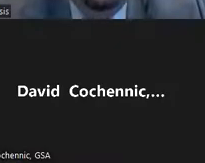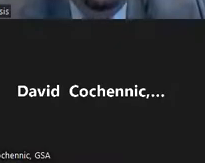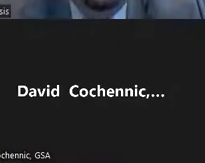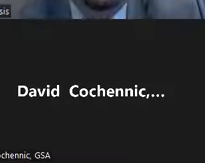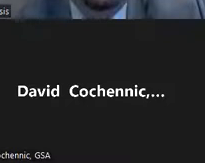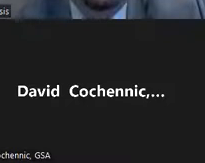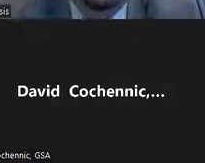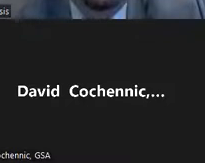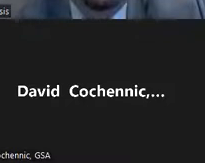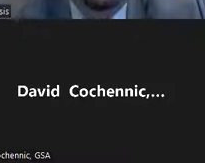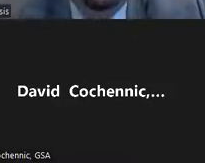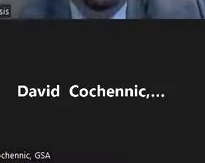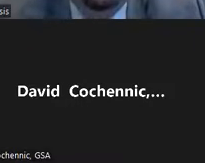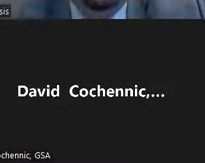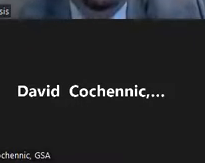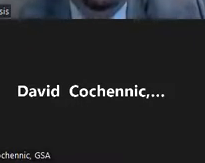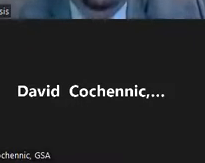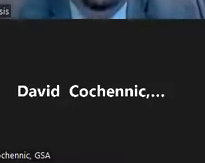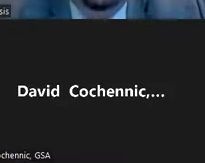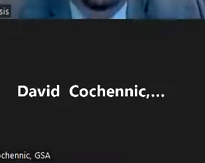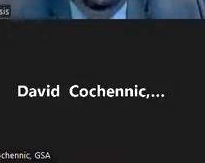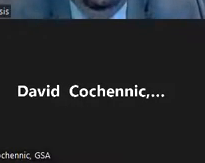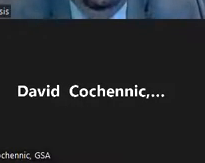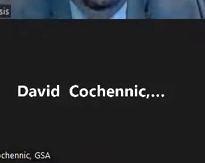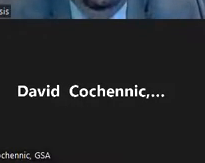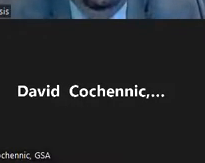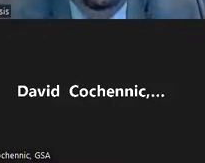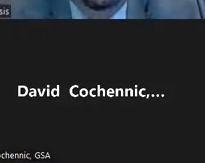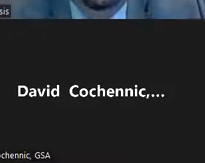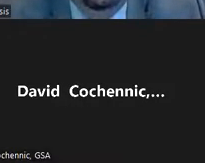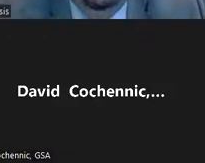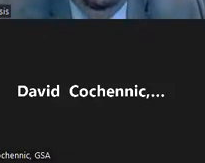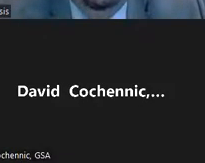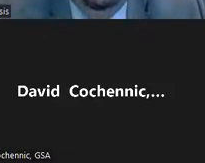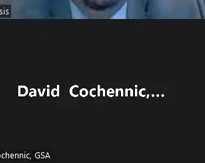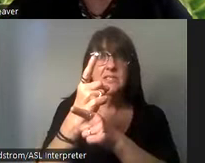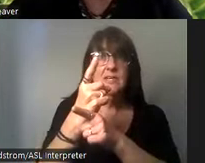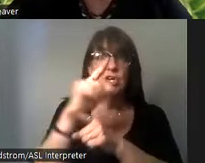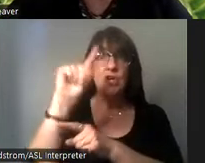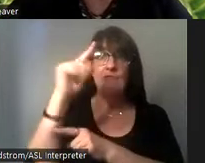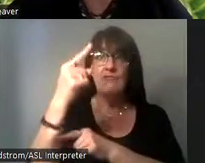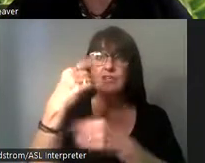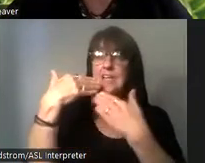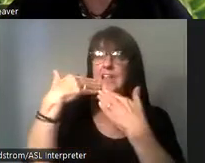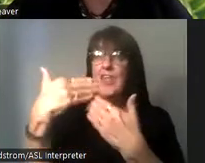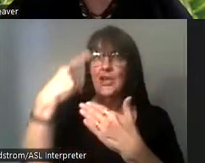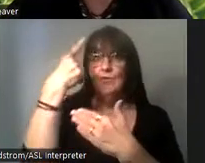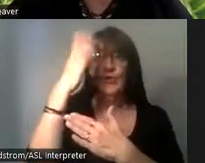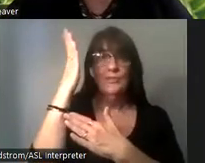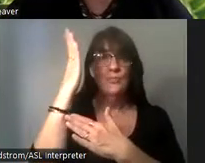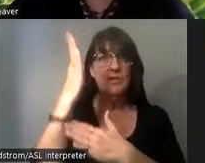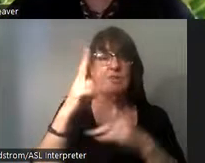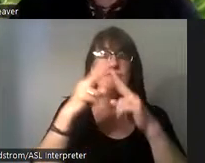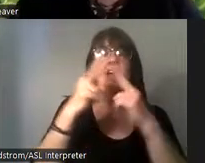And Antonio, I think you have your hand up. Yeah, first, Jeff, let me thank you for the presentation. It was very, very